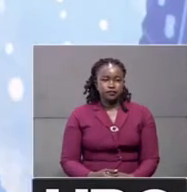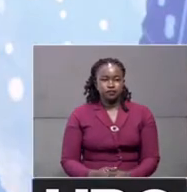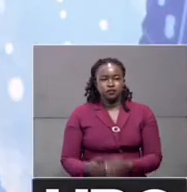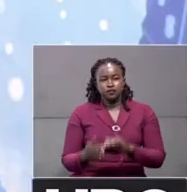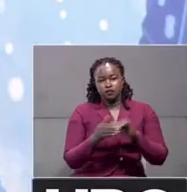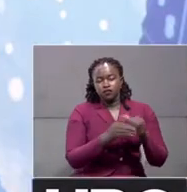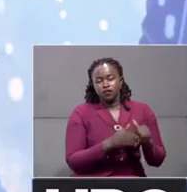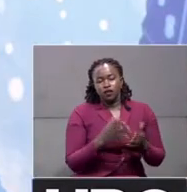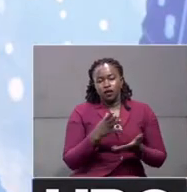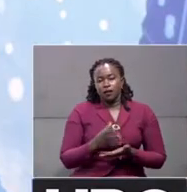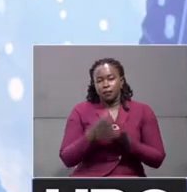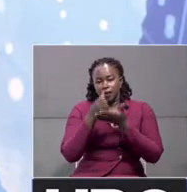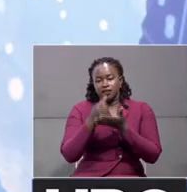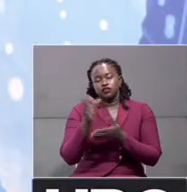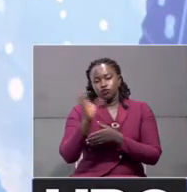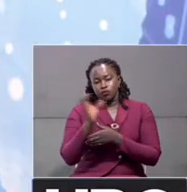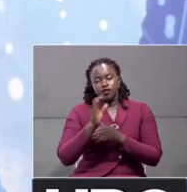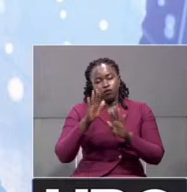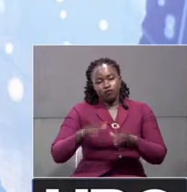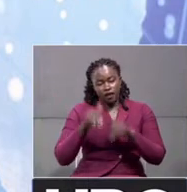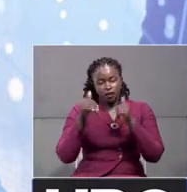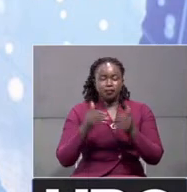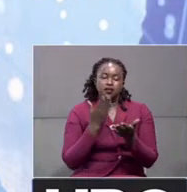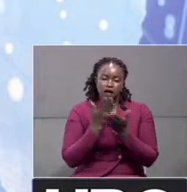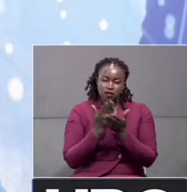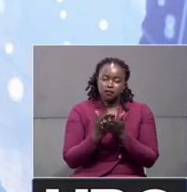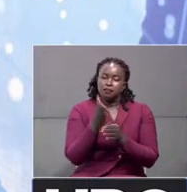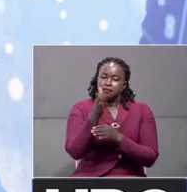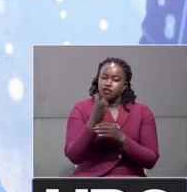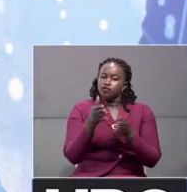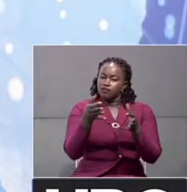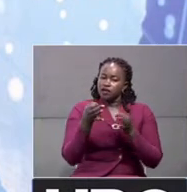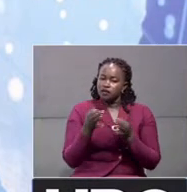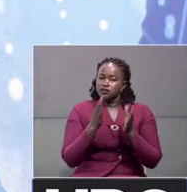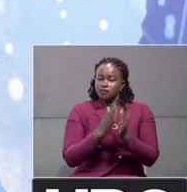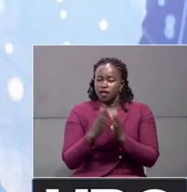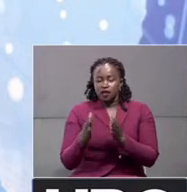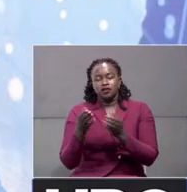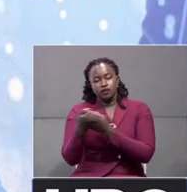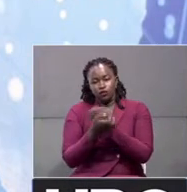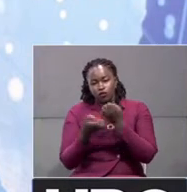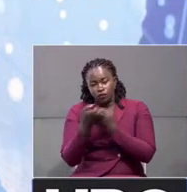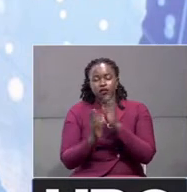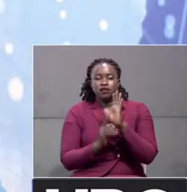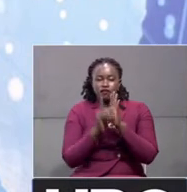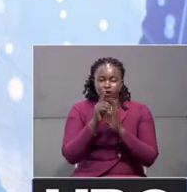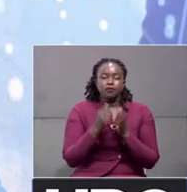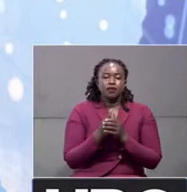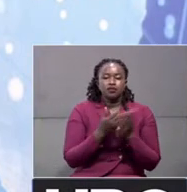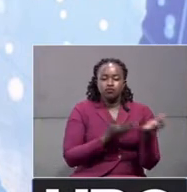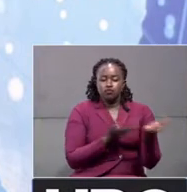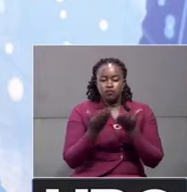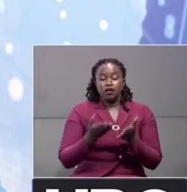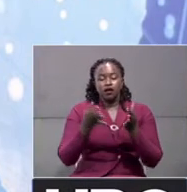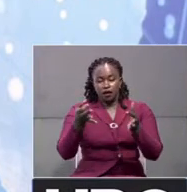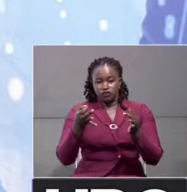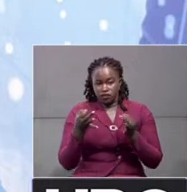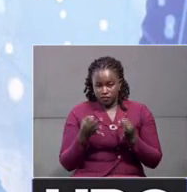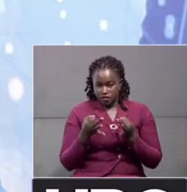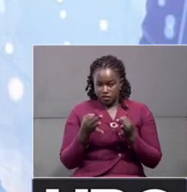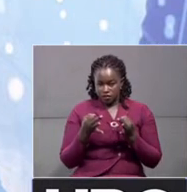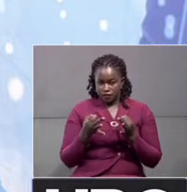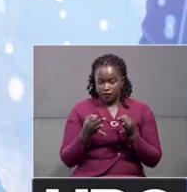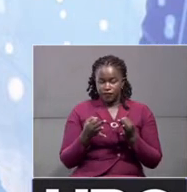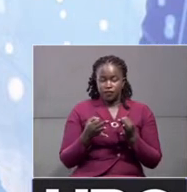The Budget Committee of Parliament has tasked the Ministry of Finance, Planning and Economic Development to produce accountability